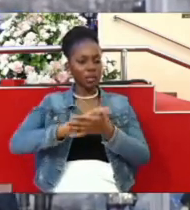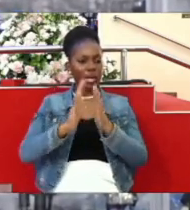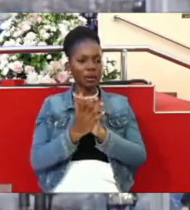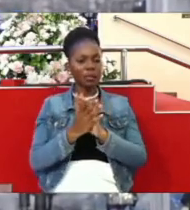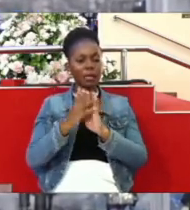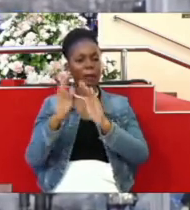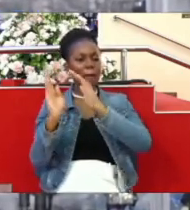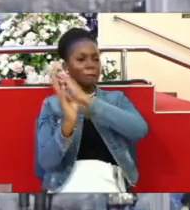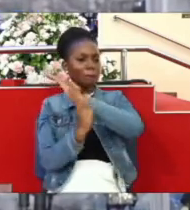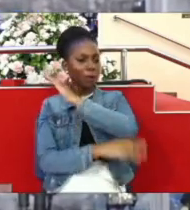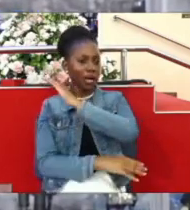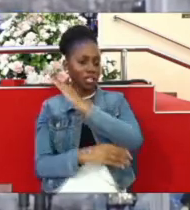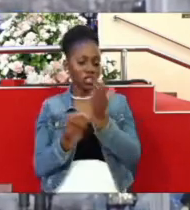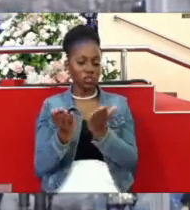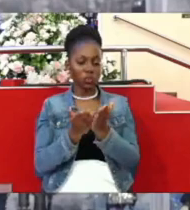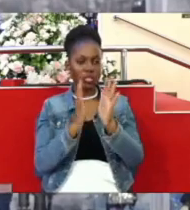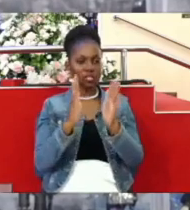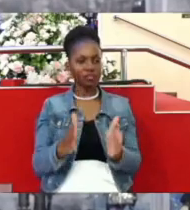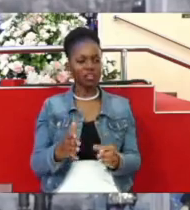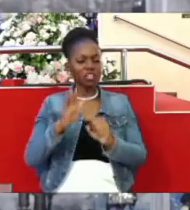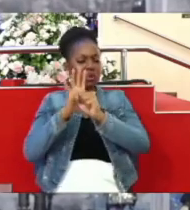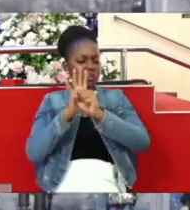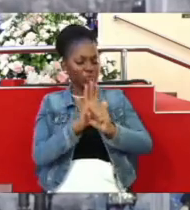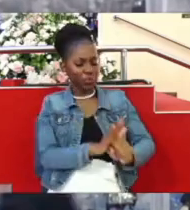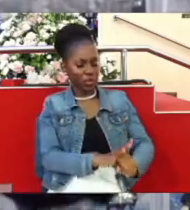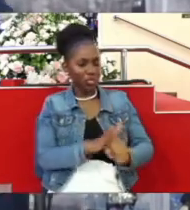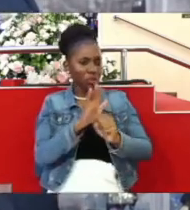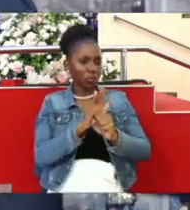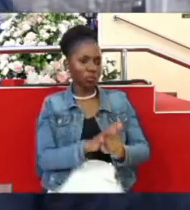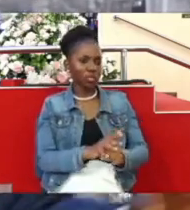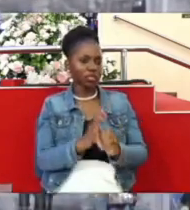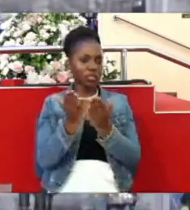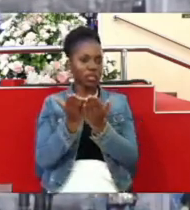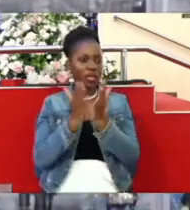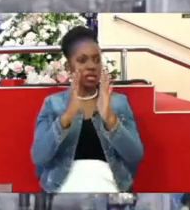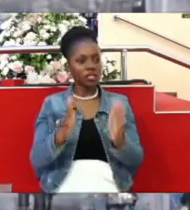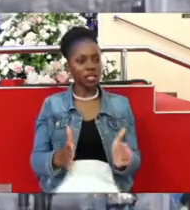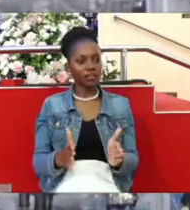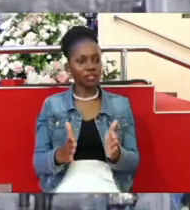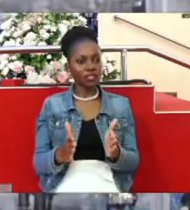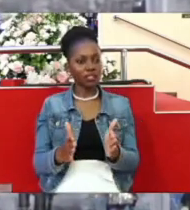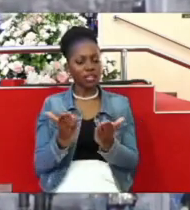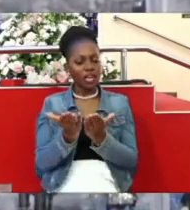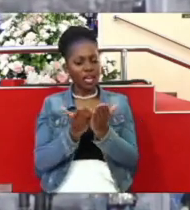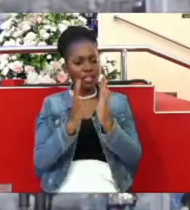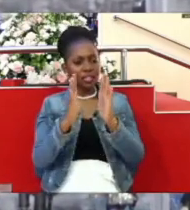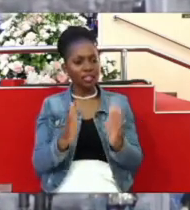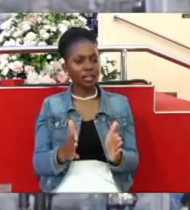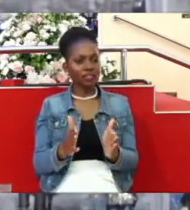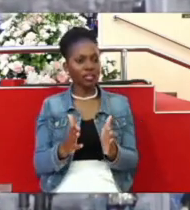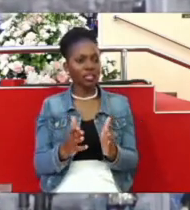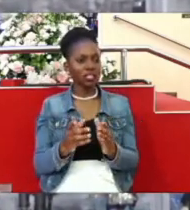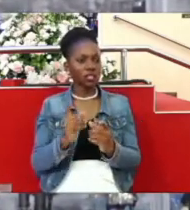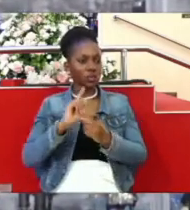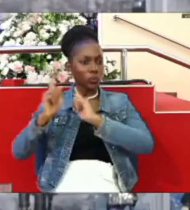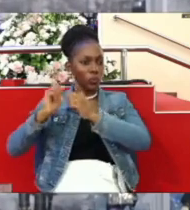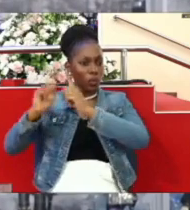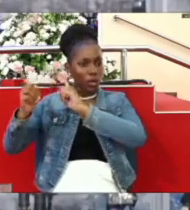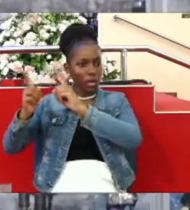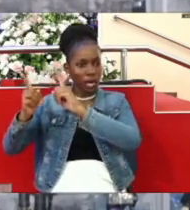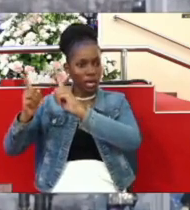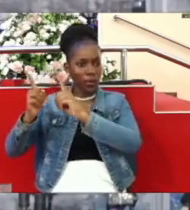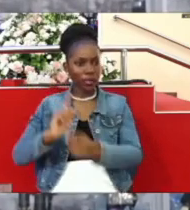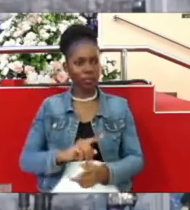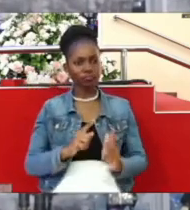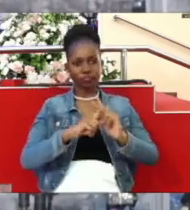sana. It reached to a point that Hagar had to run away. Ikafika kiwango ya kwamba Hagar akambidi